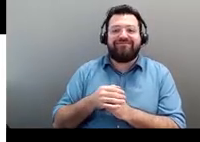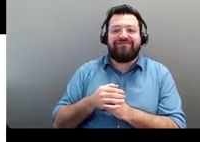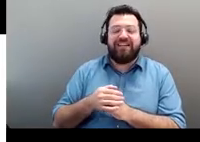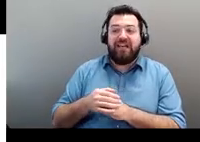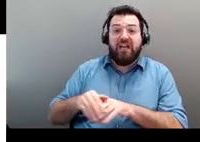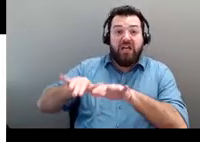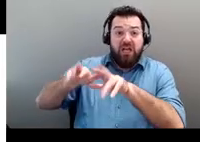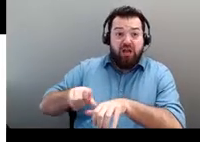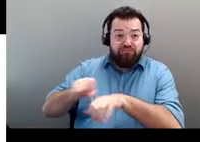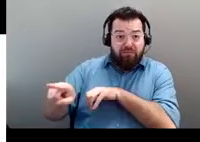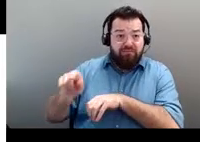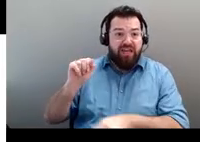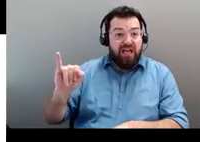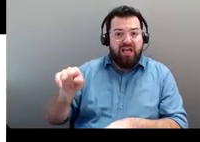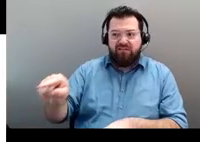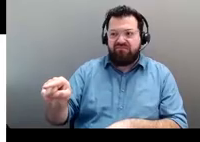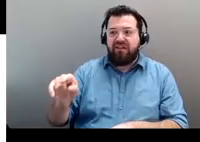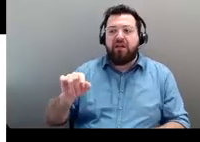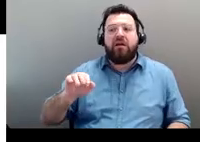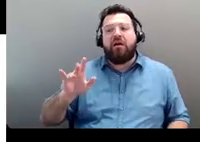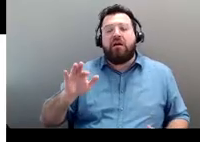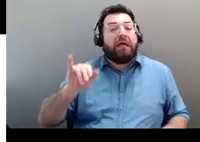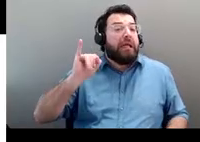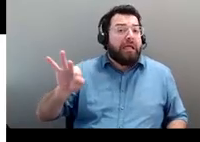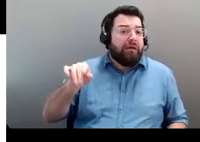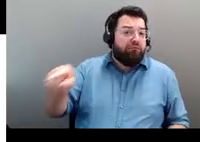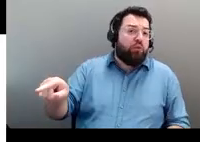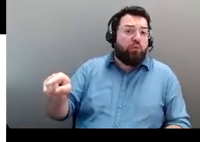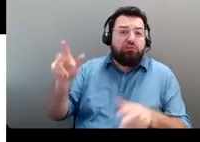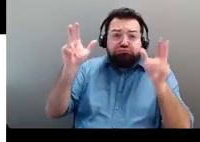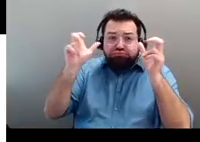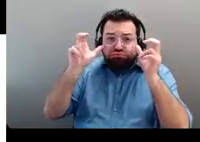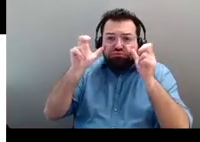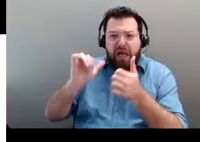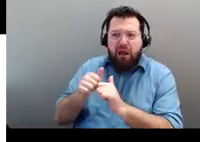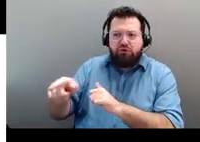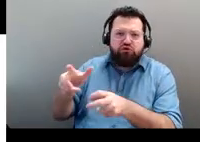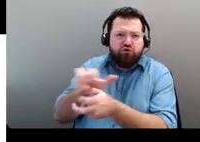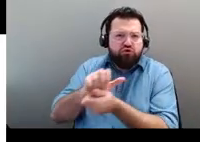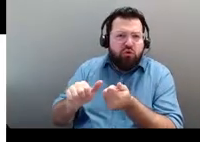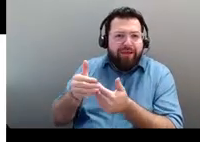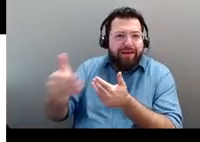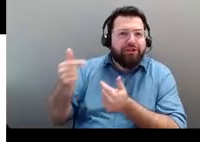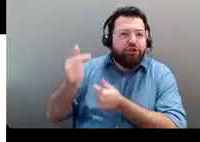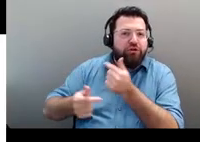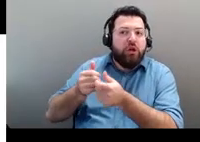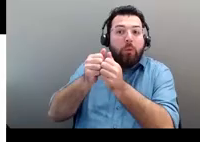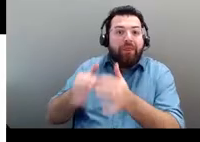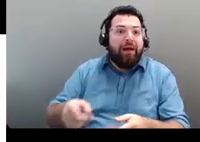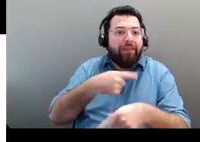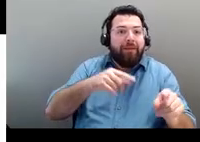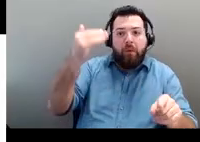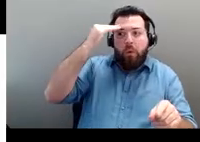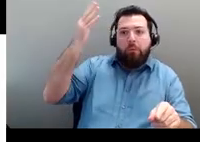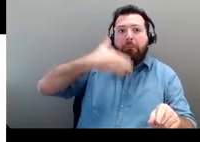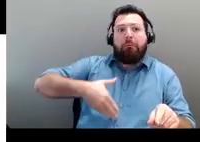AI with this question. If you were the devil, how would you destroy the next generation without them even knowing it? Now, again, this isn't to get